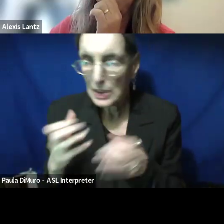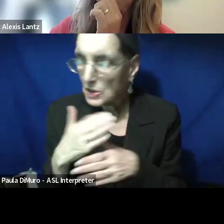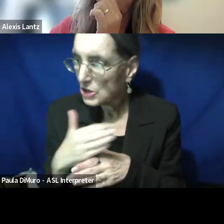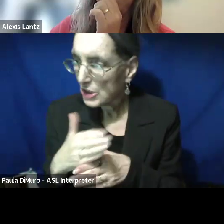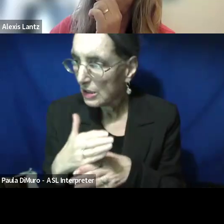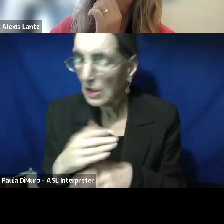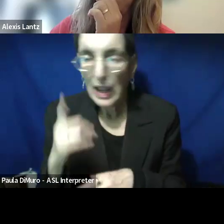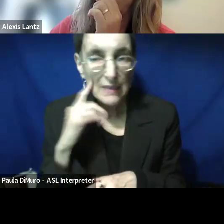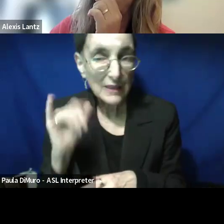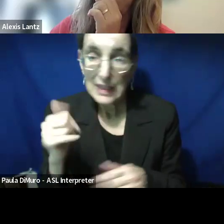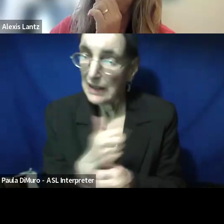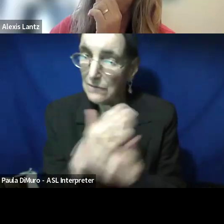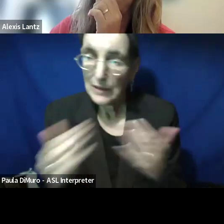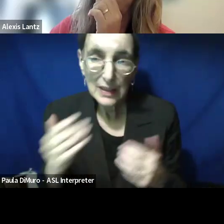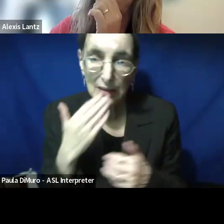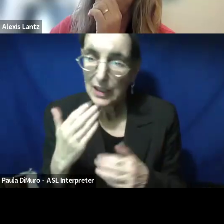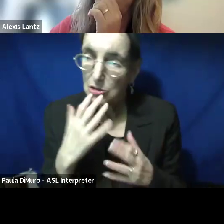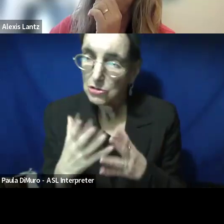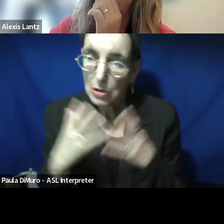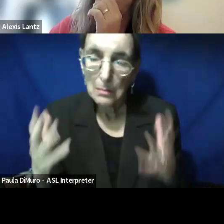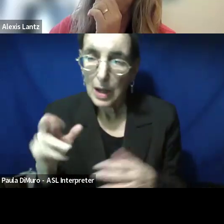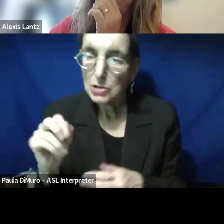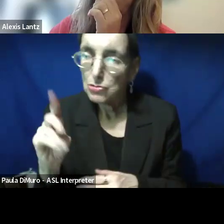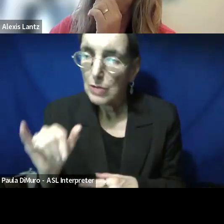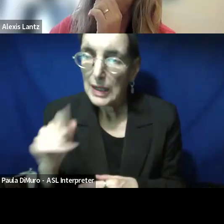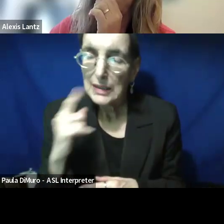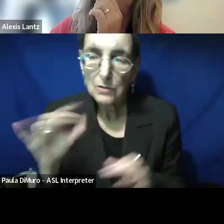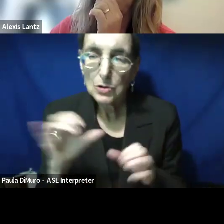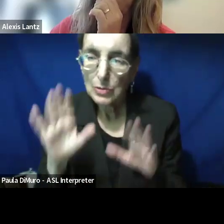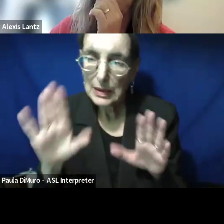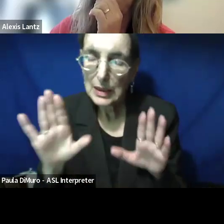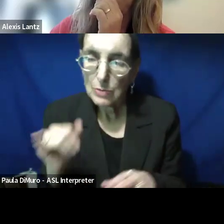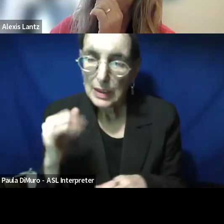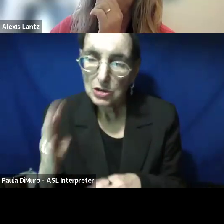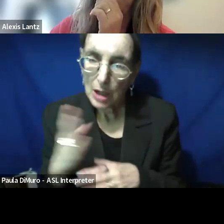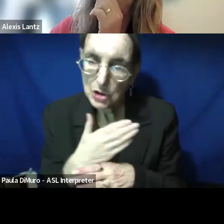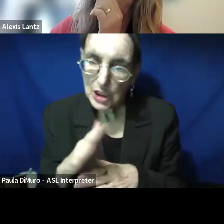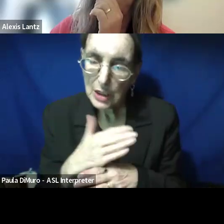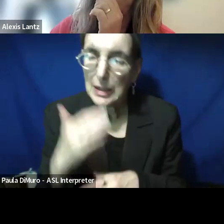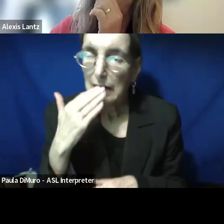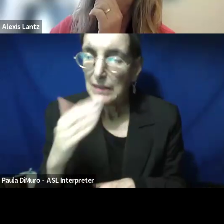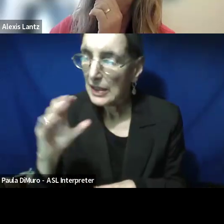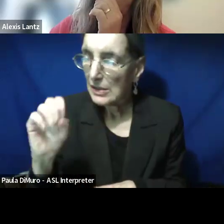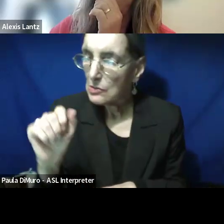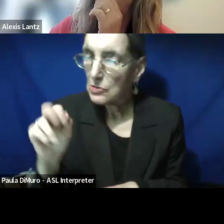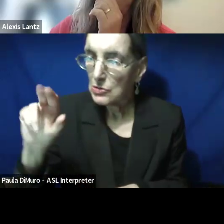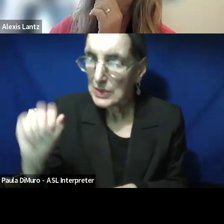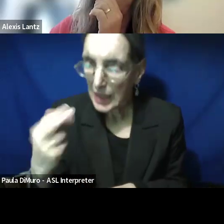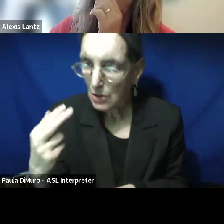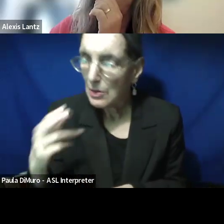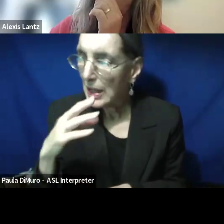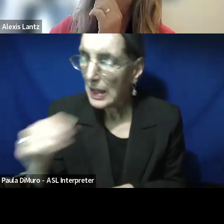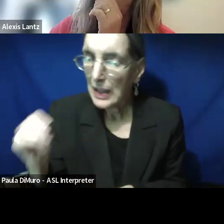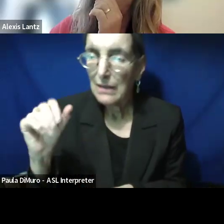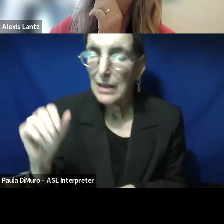I think that's everything. Thank you so much, Randy, for doing a great job chairing, and thank you to Sarah and the ACE team for